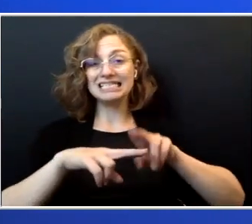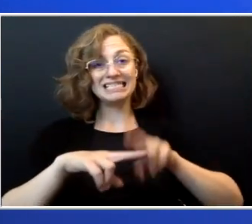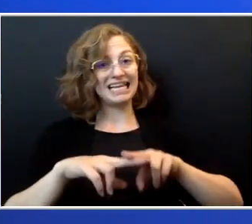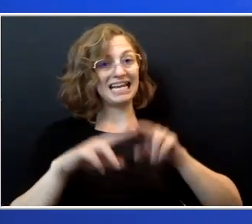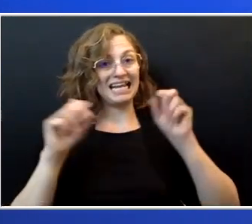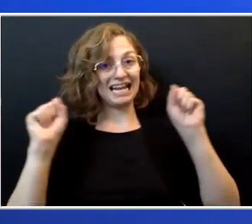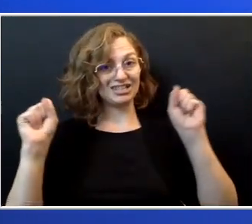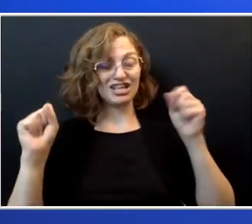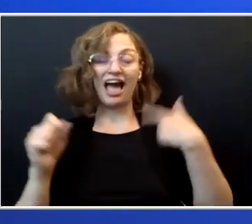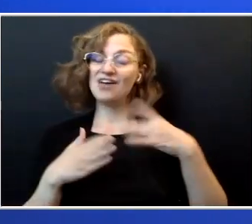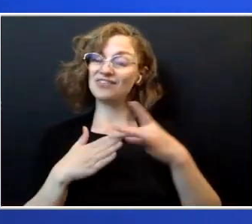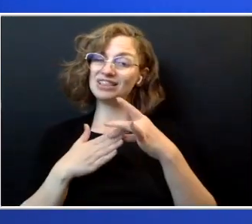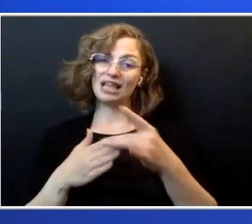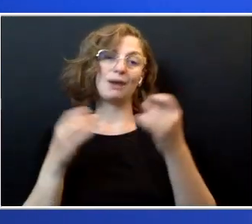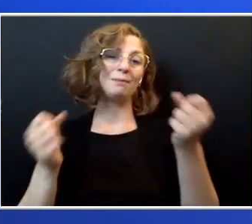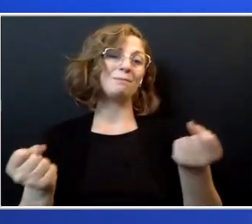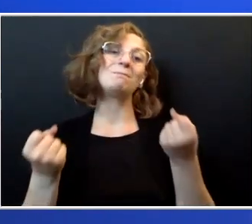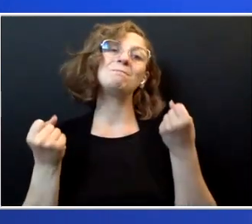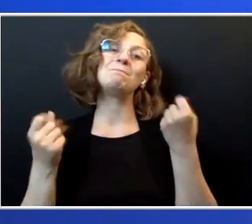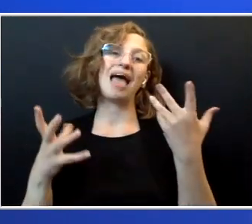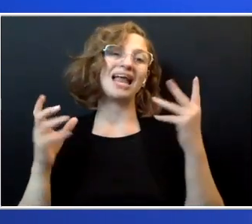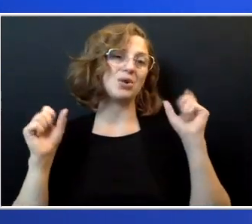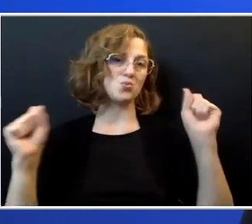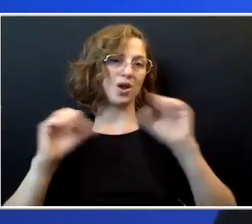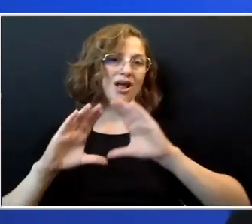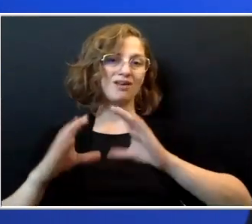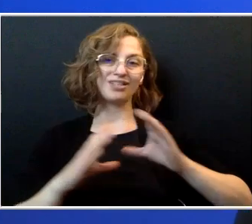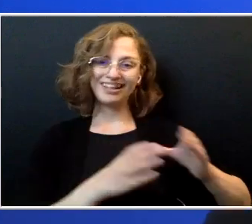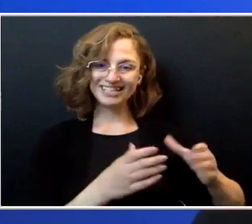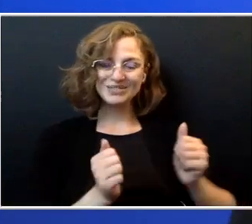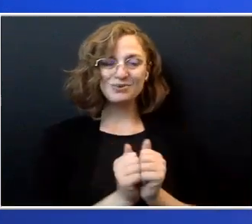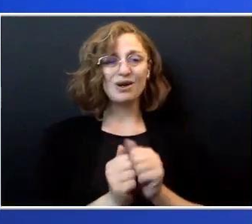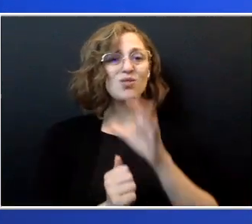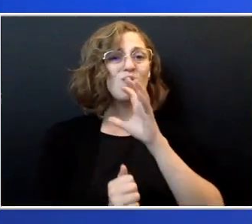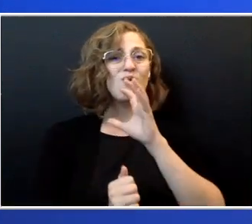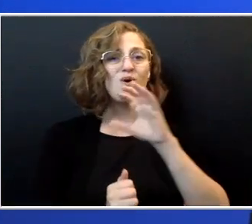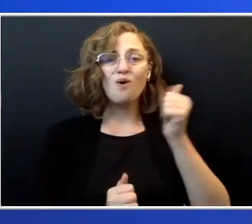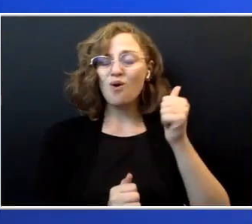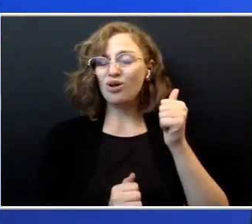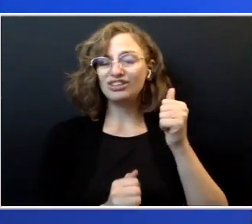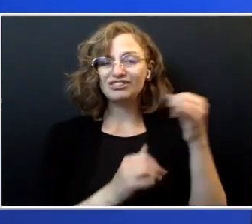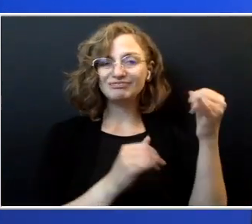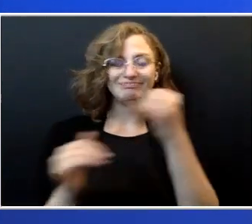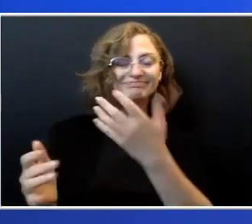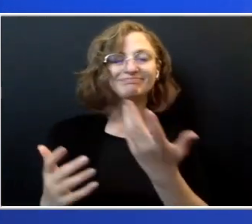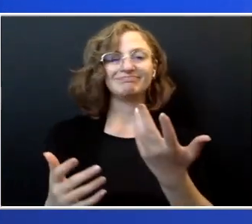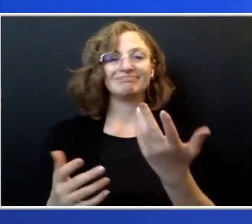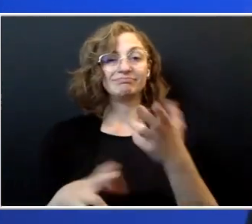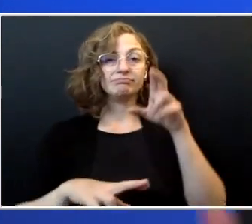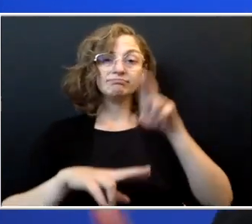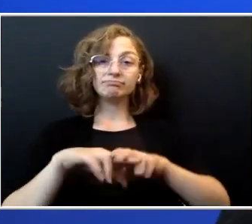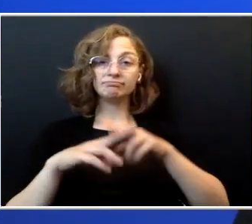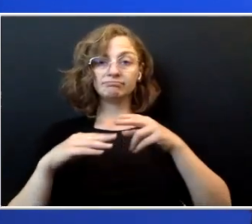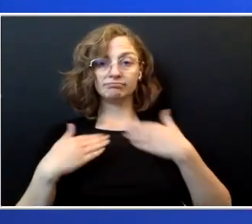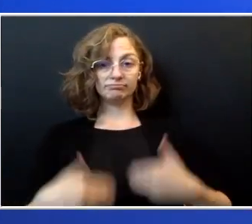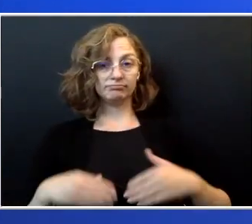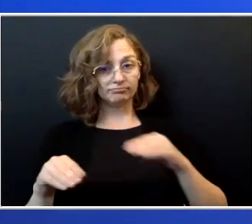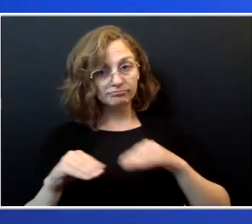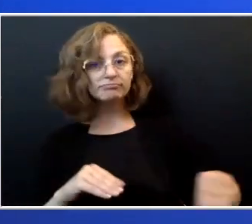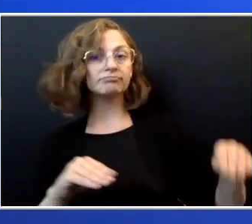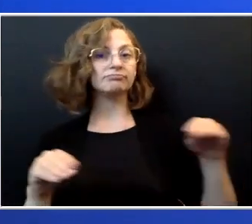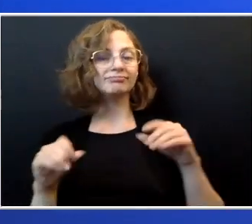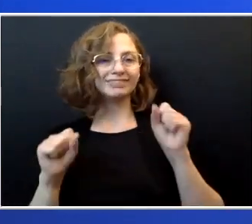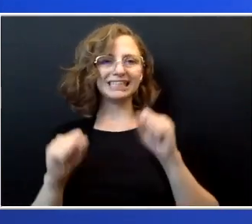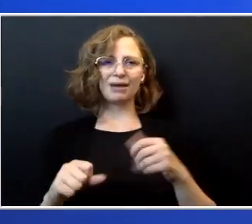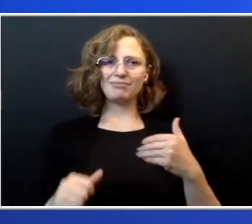over the years, workouts with older adults, seated in a chair, moving your body. And you can be young, you can be old. We always say it's for that. But I think